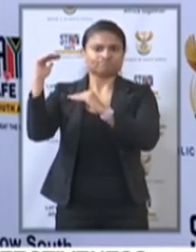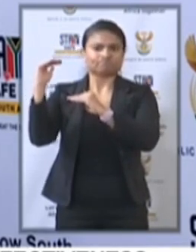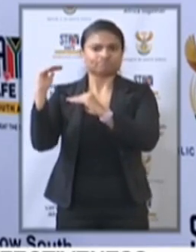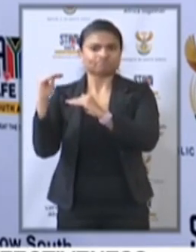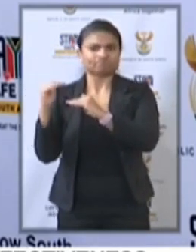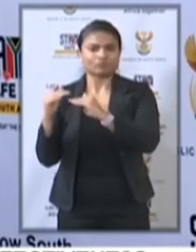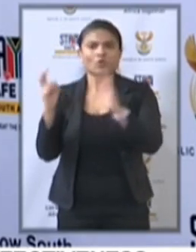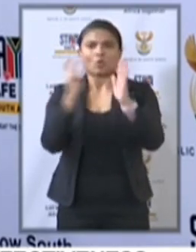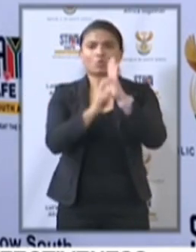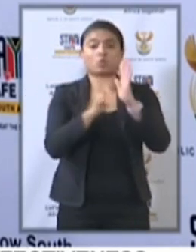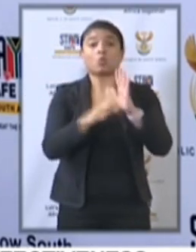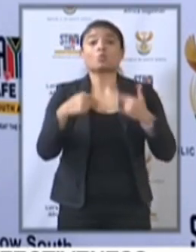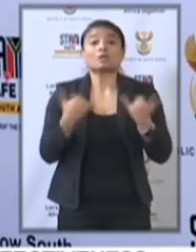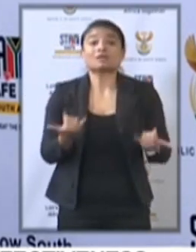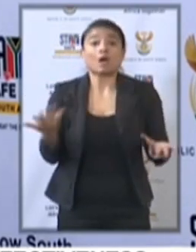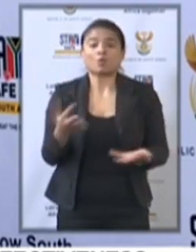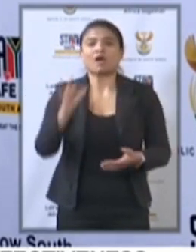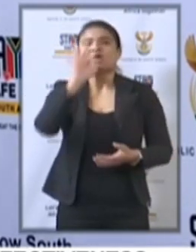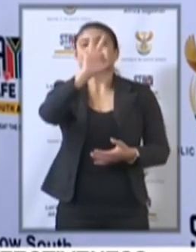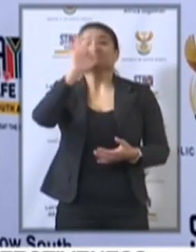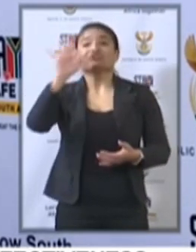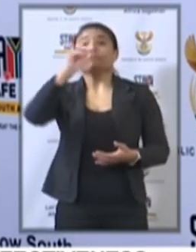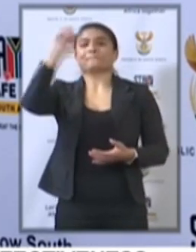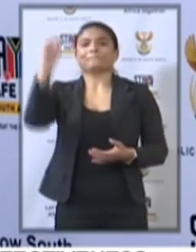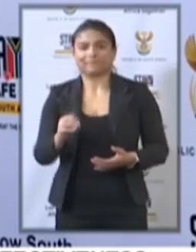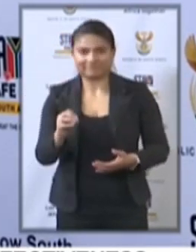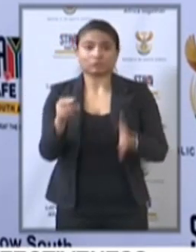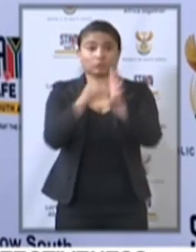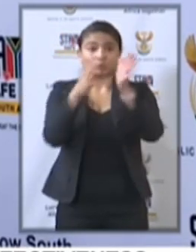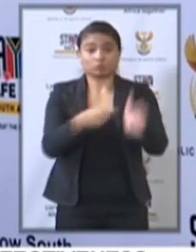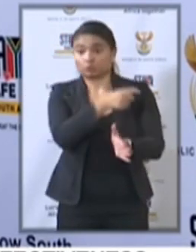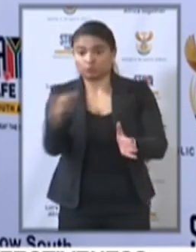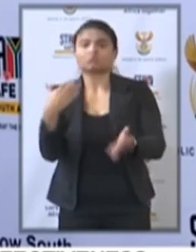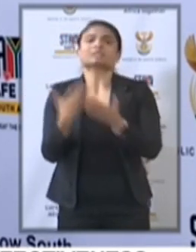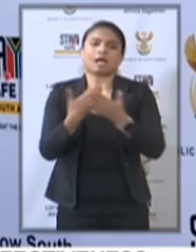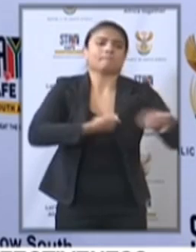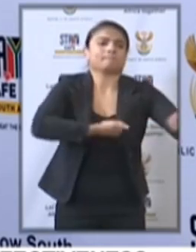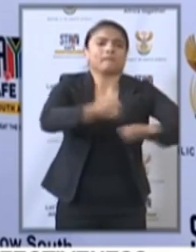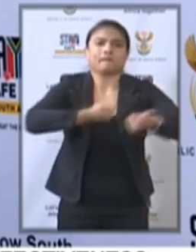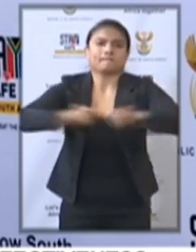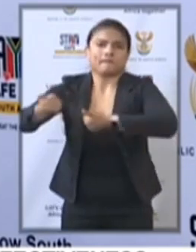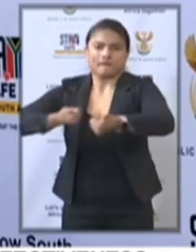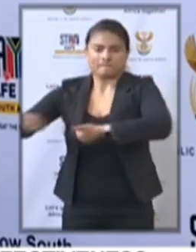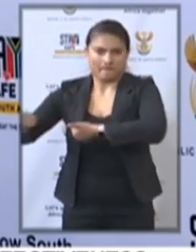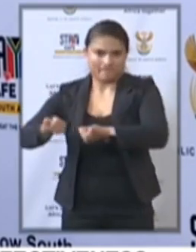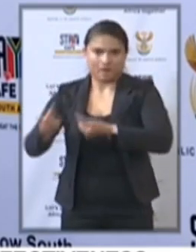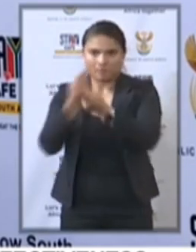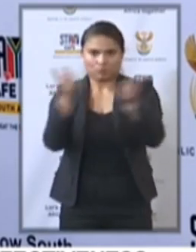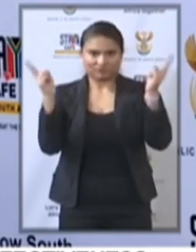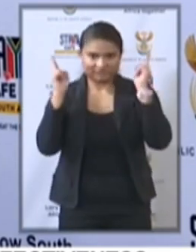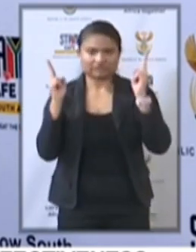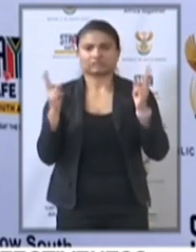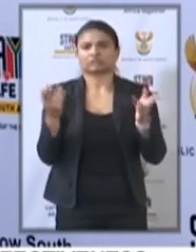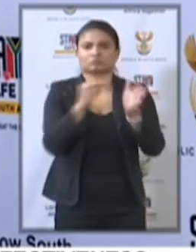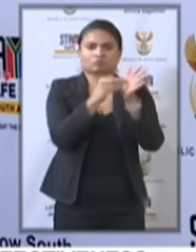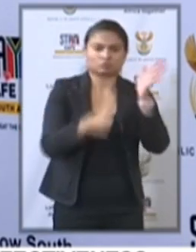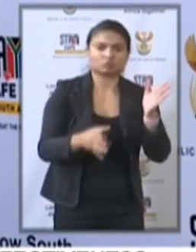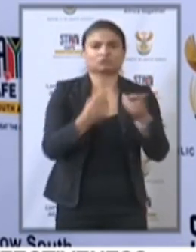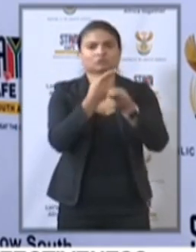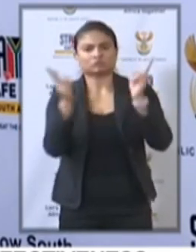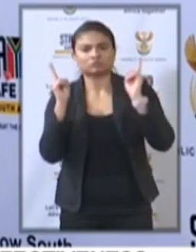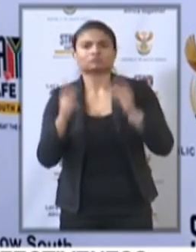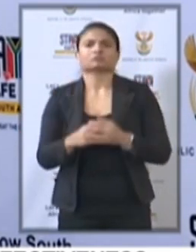the student population to return to campuses, delivery sites, and residencies